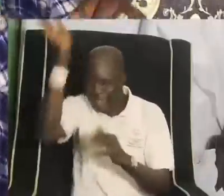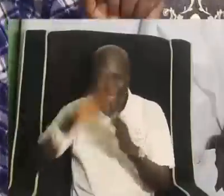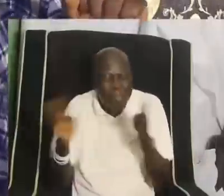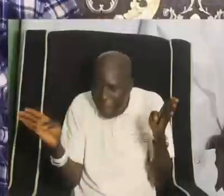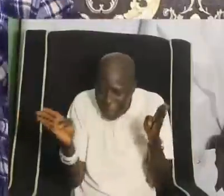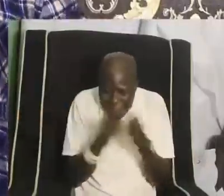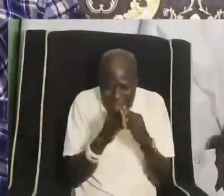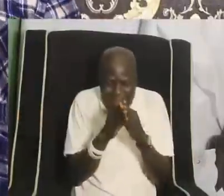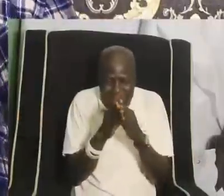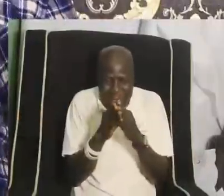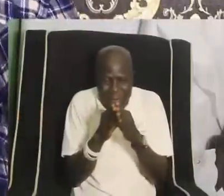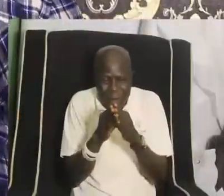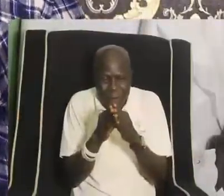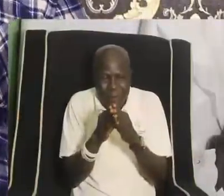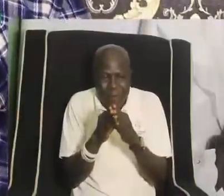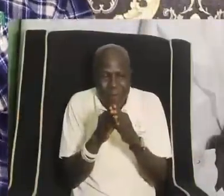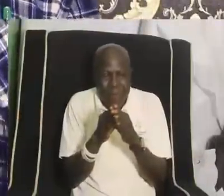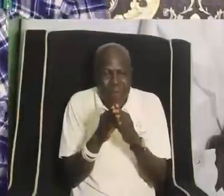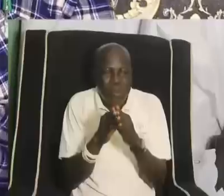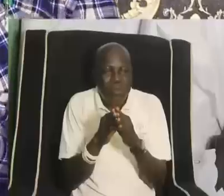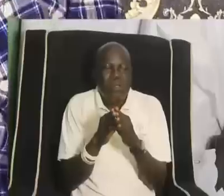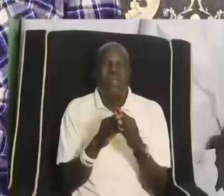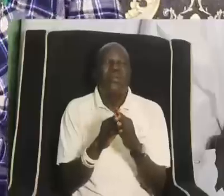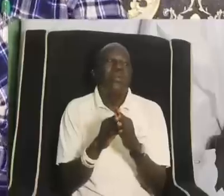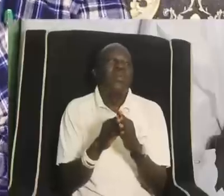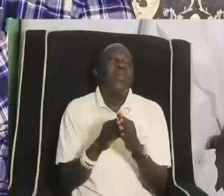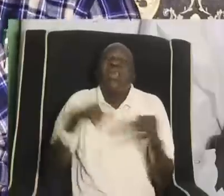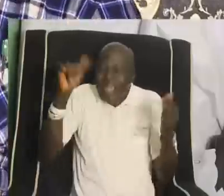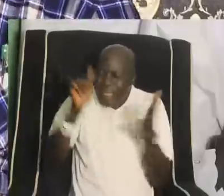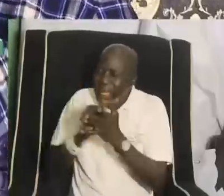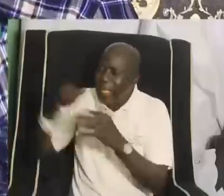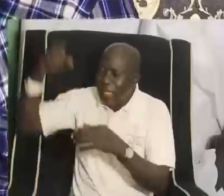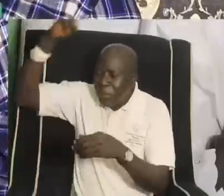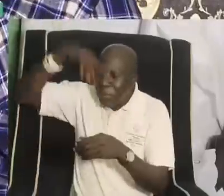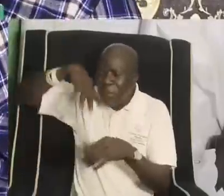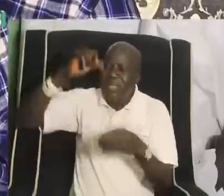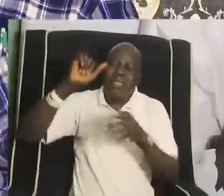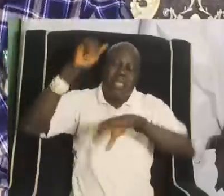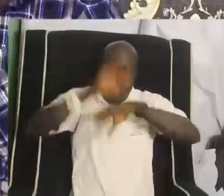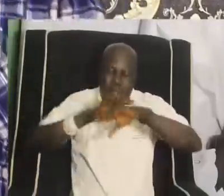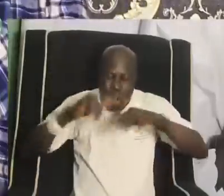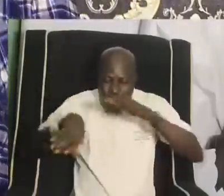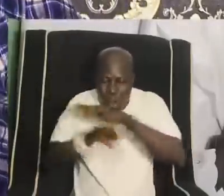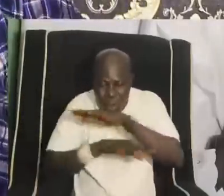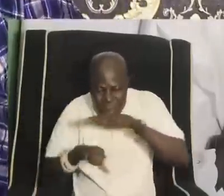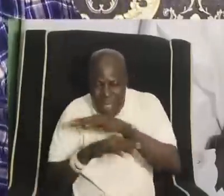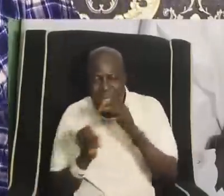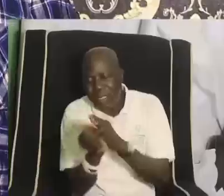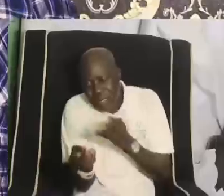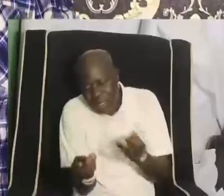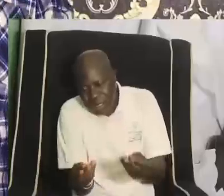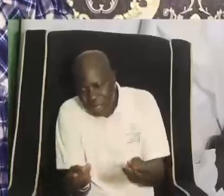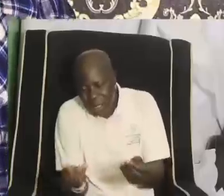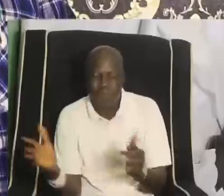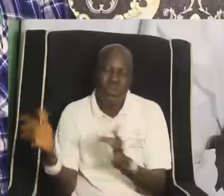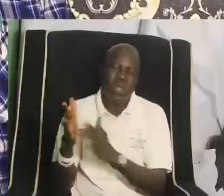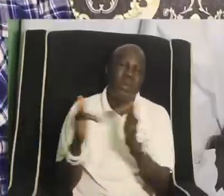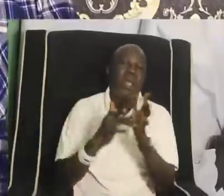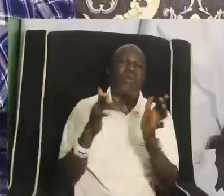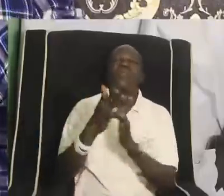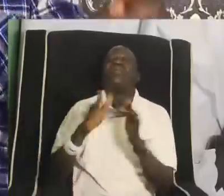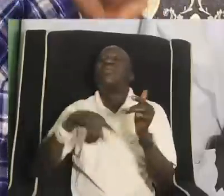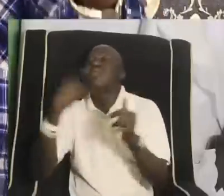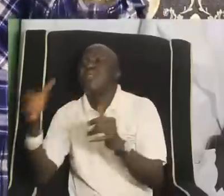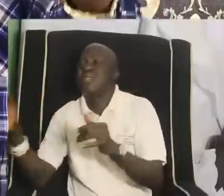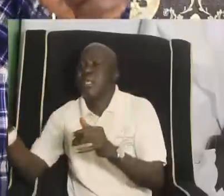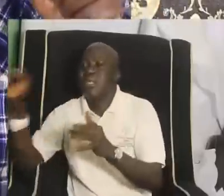The dear blessing that you that are hearing me, my great father and father receiving in life. The blessing on the ground. The Bible